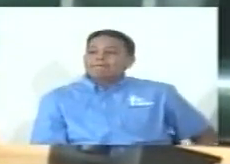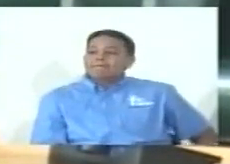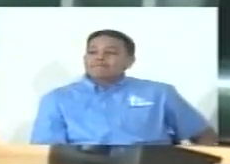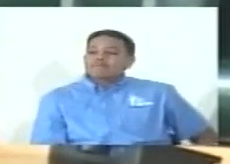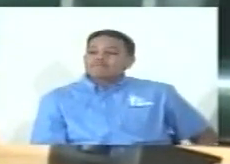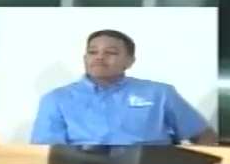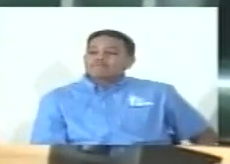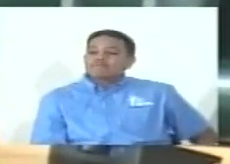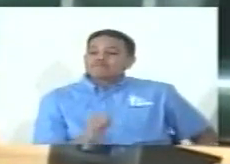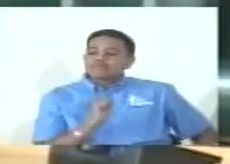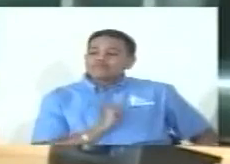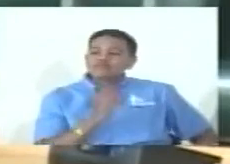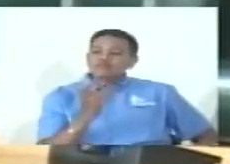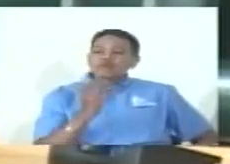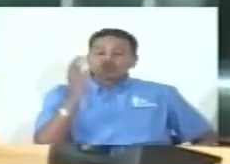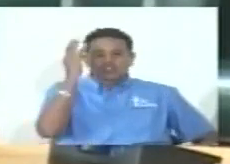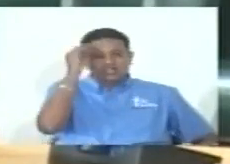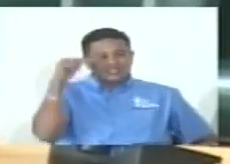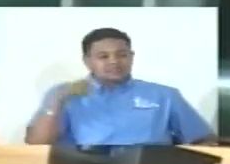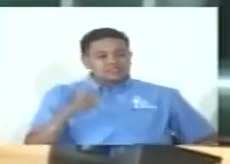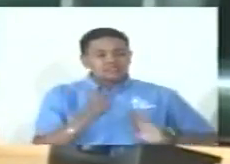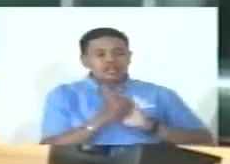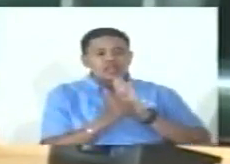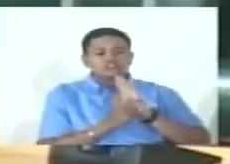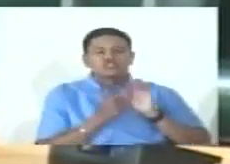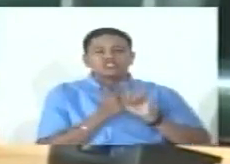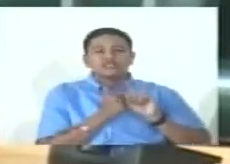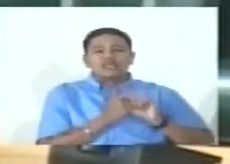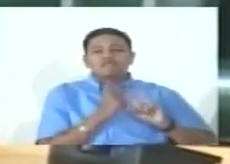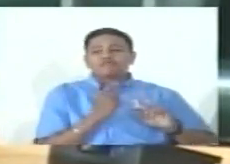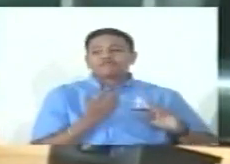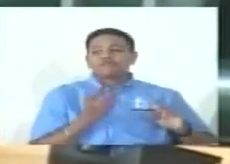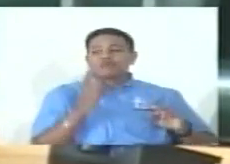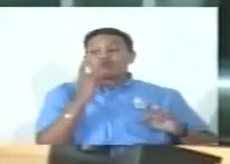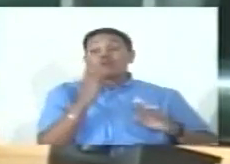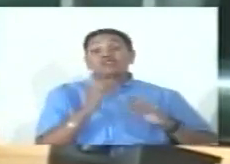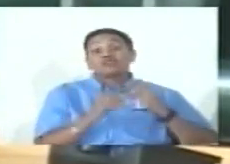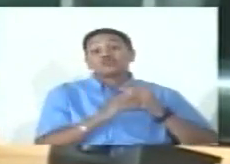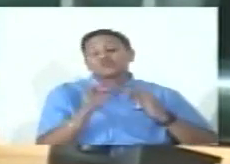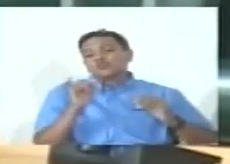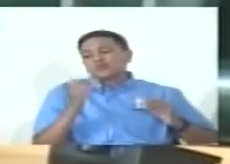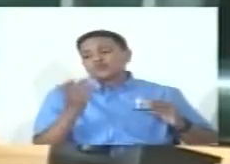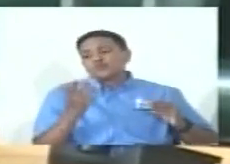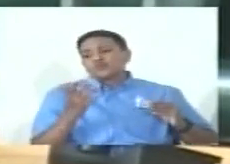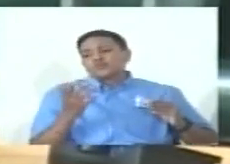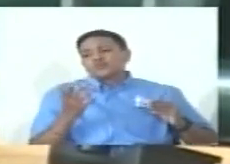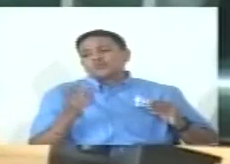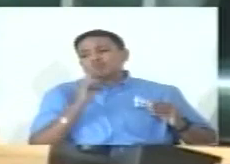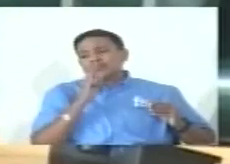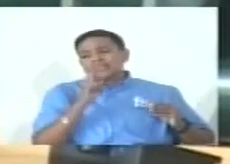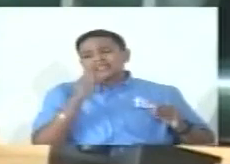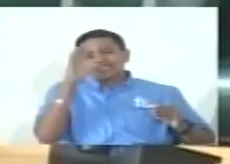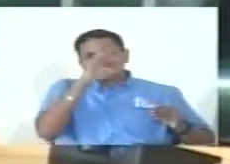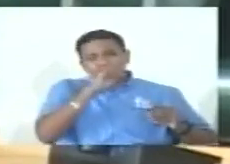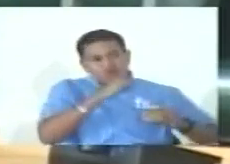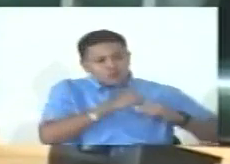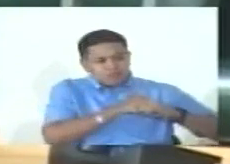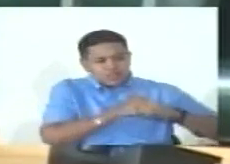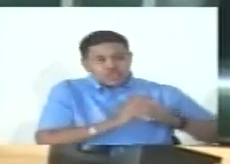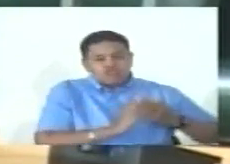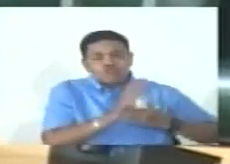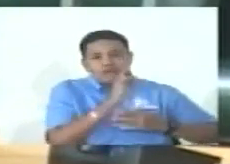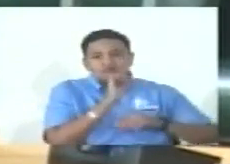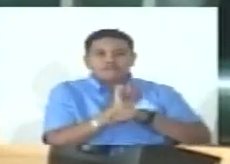I want to consider this legislation as one also that is seeking to protect the rights of